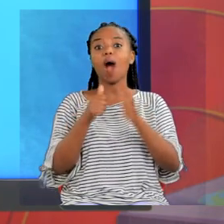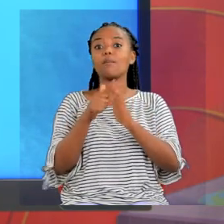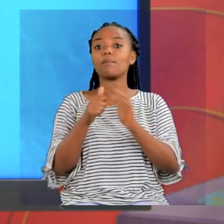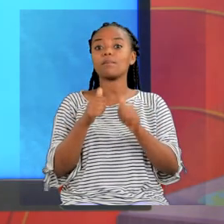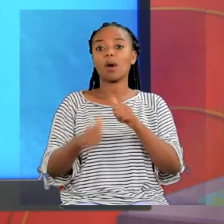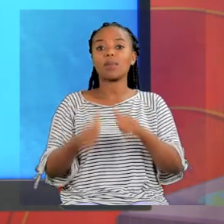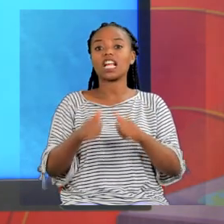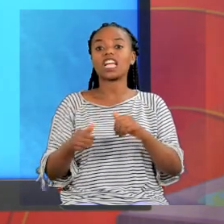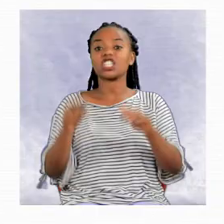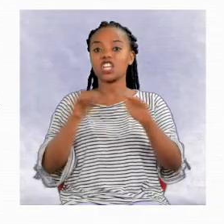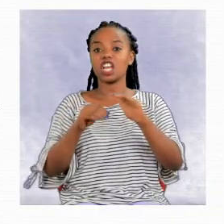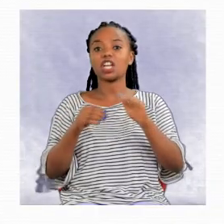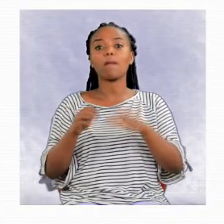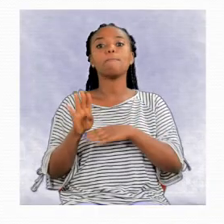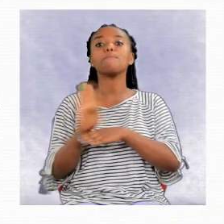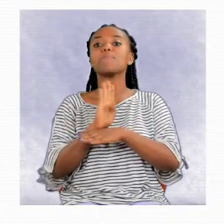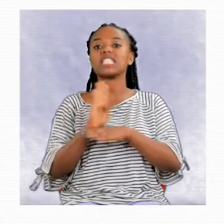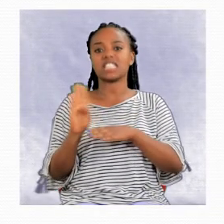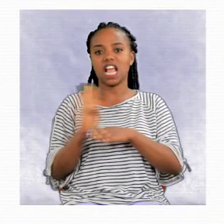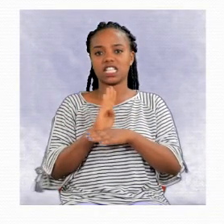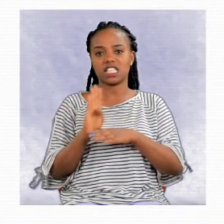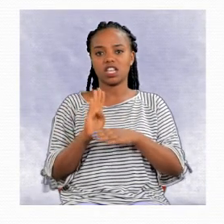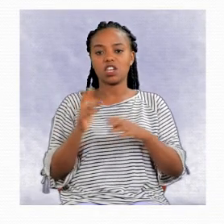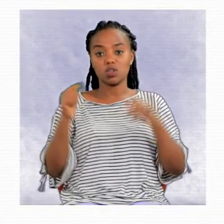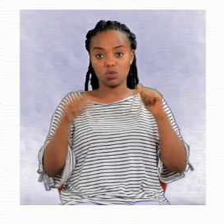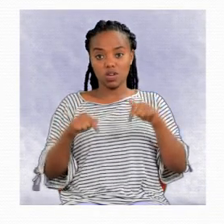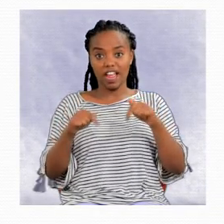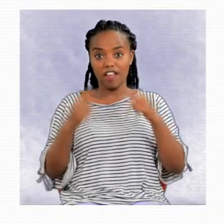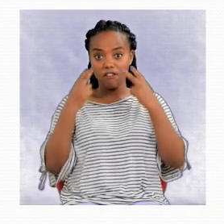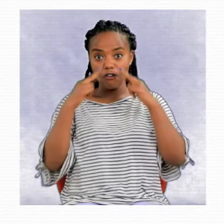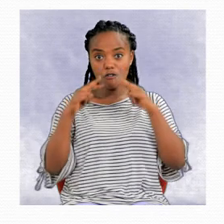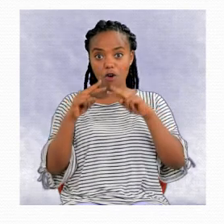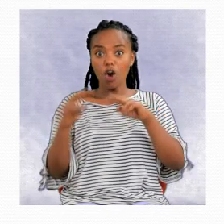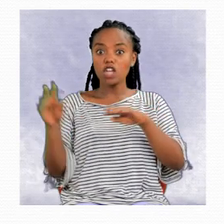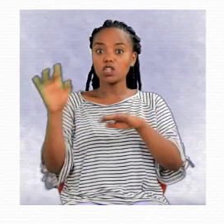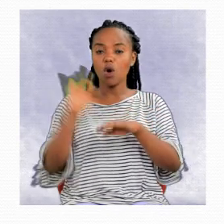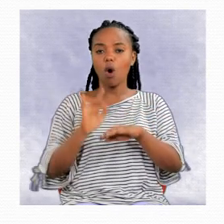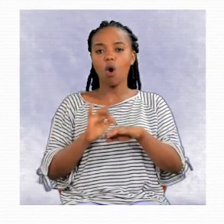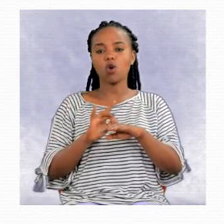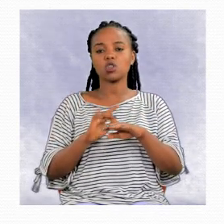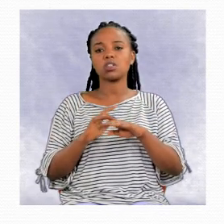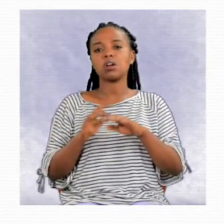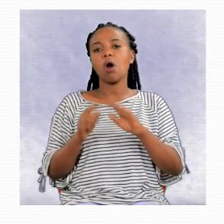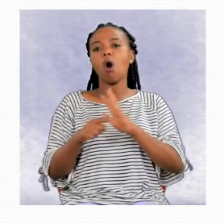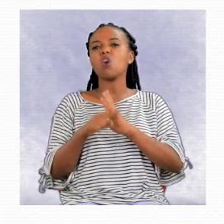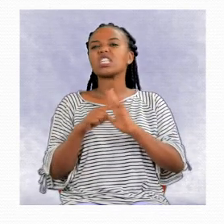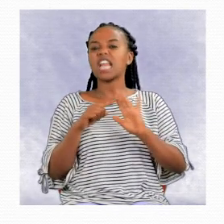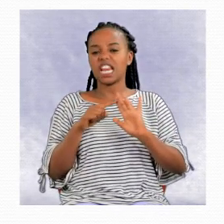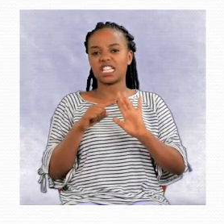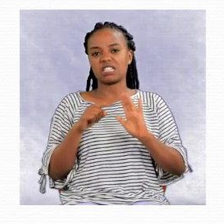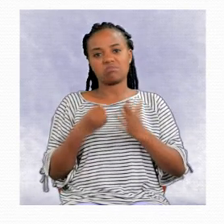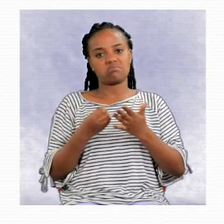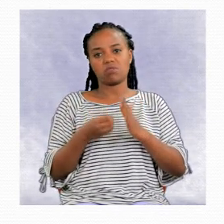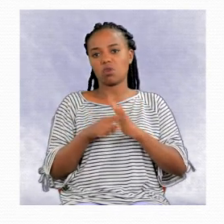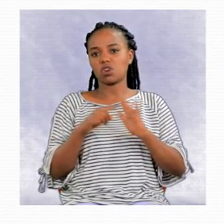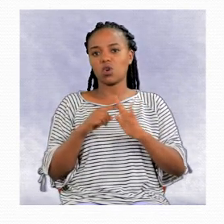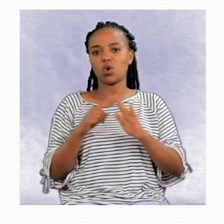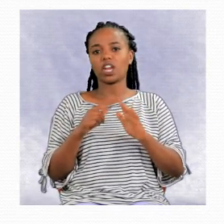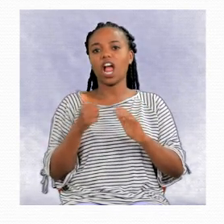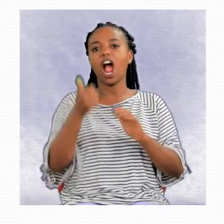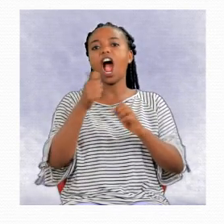in business. Today, we will focus on ordinary annuity and